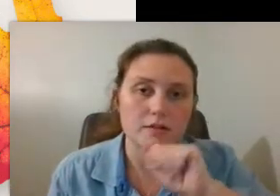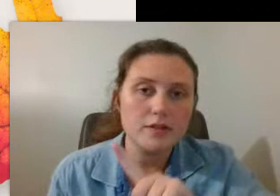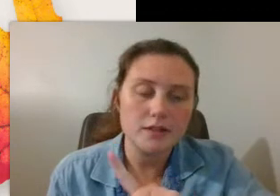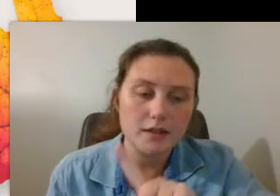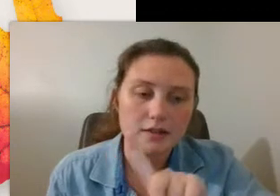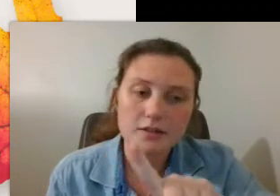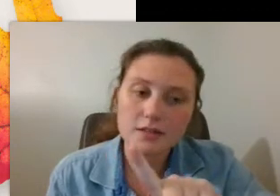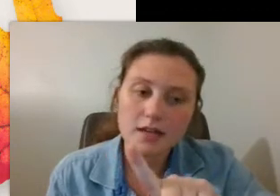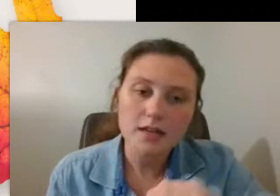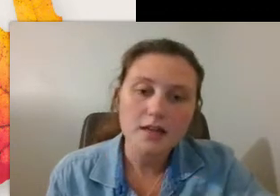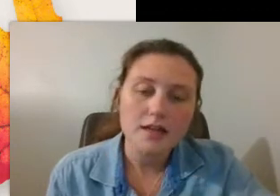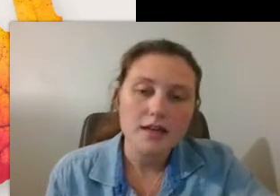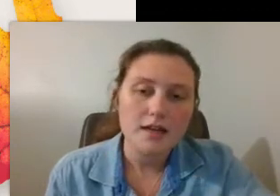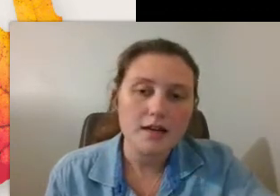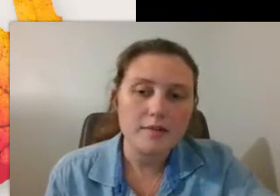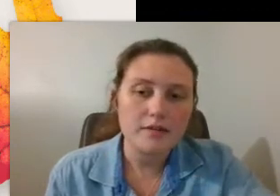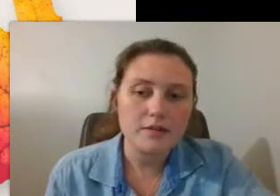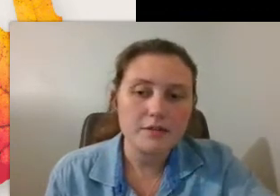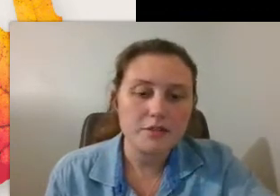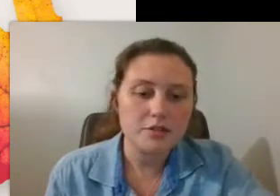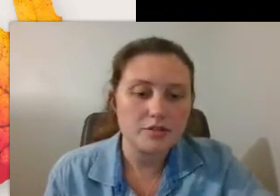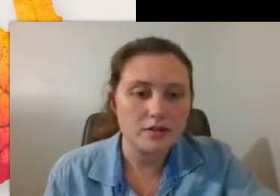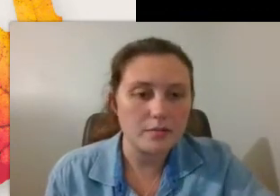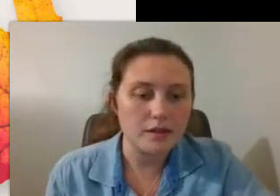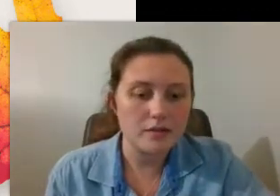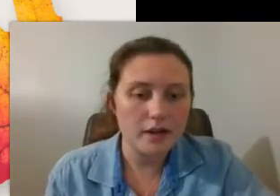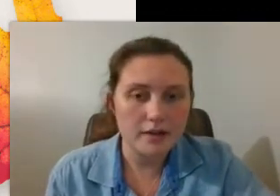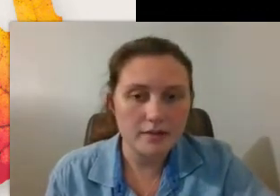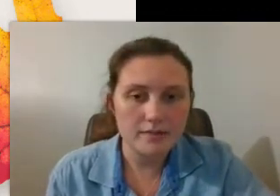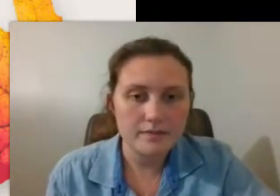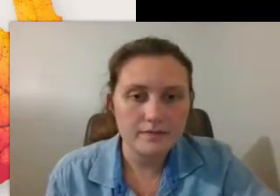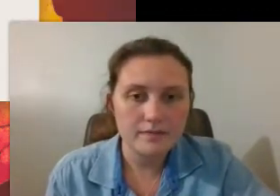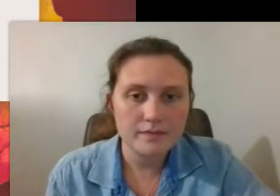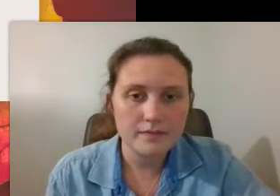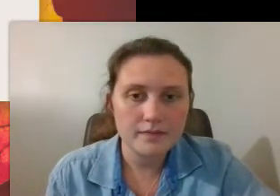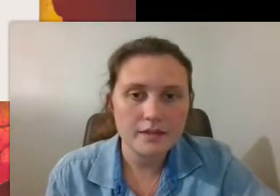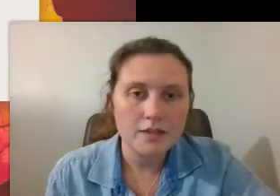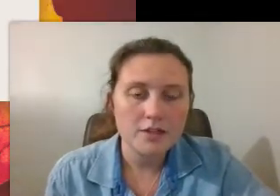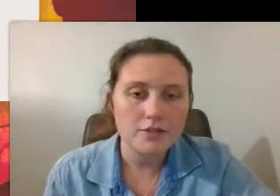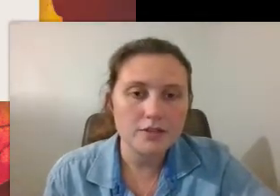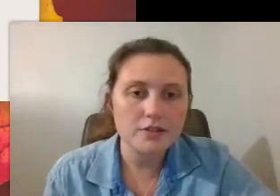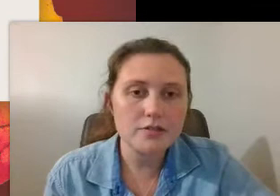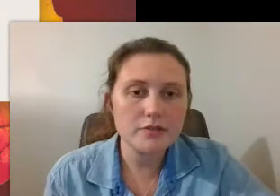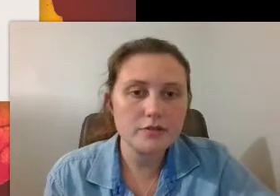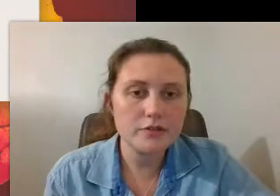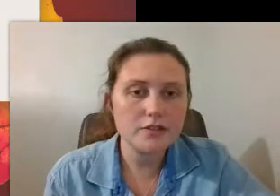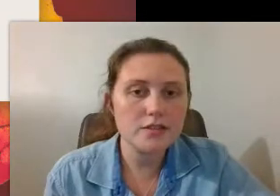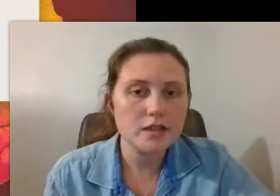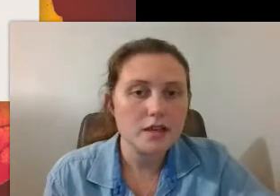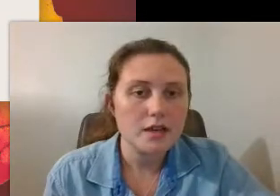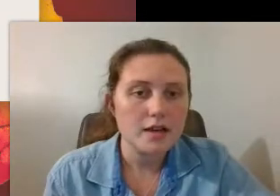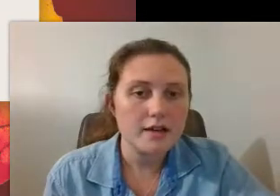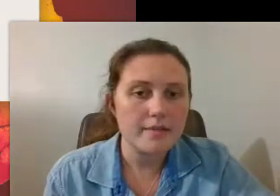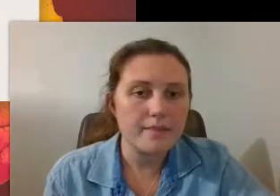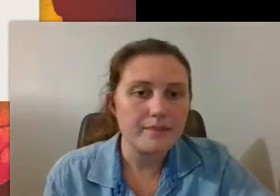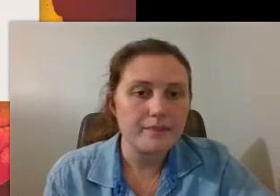we are going to go over these again on Thursday. And I want to make sure you know them then, okay? So here's our review